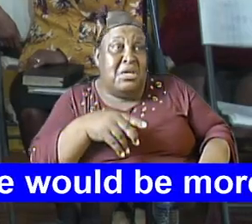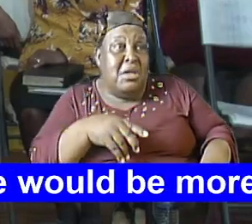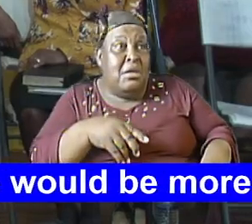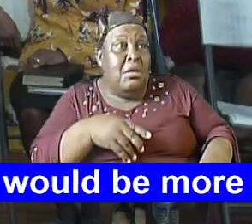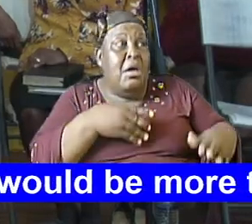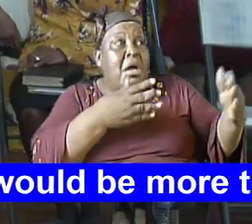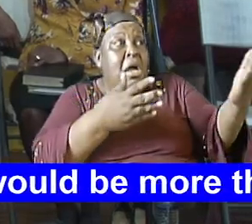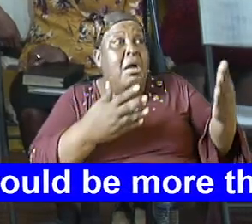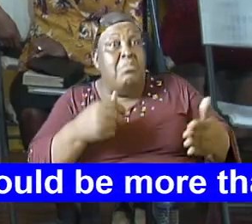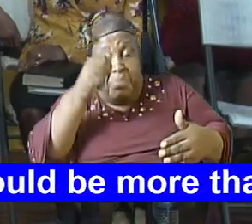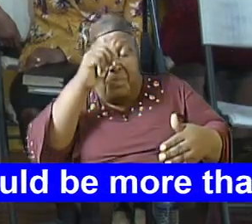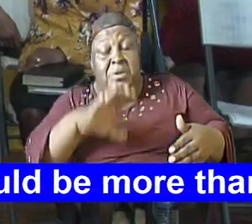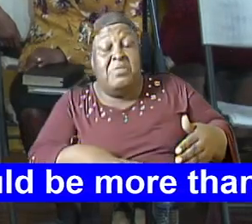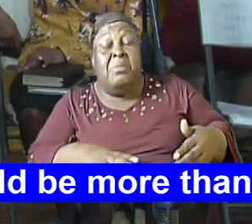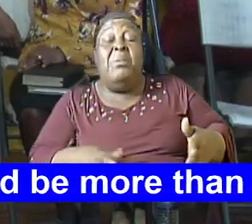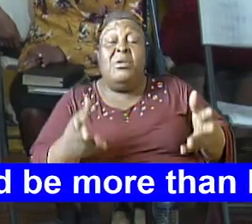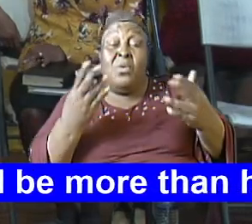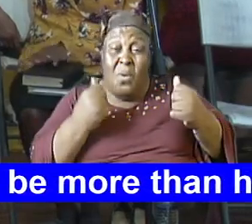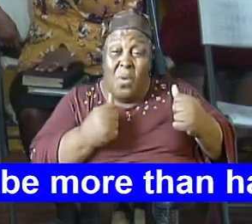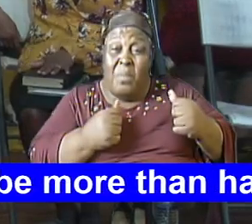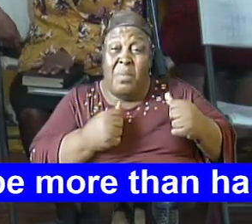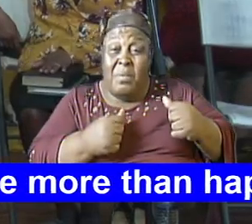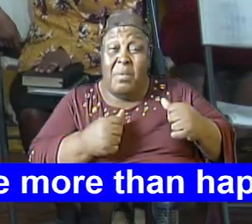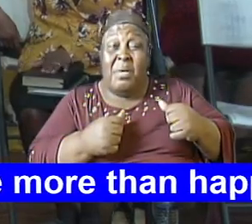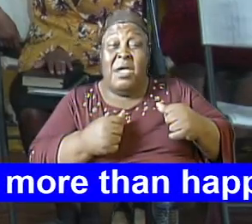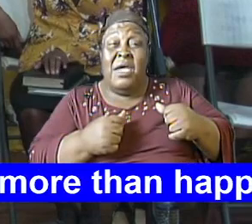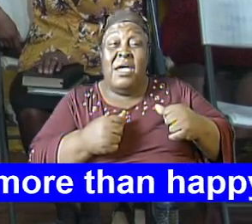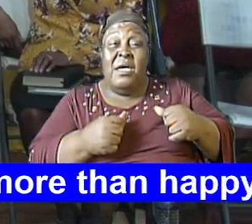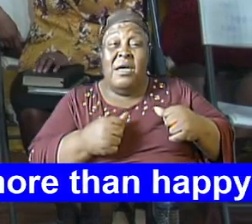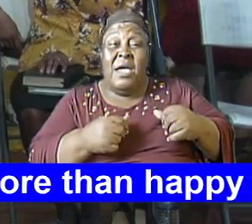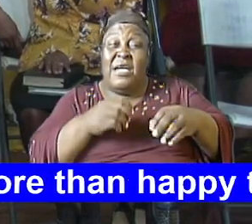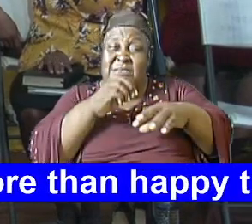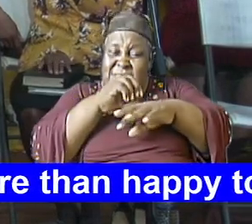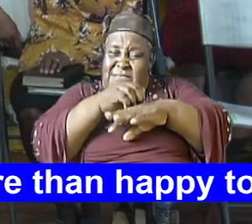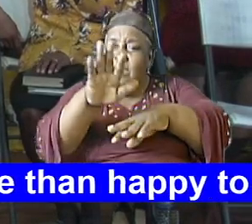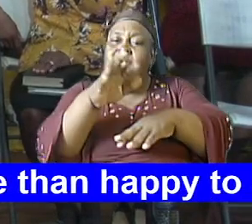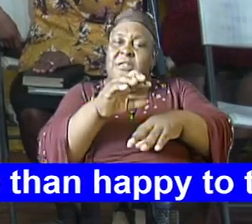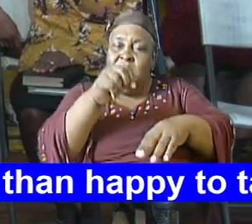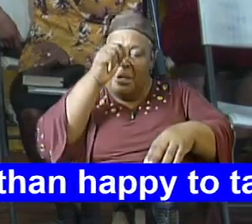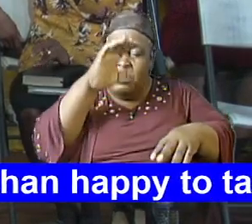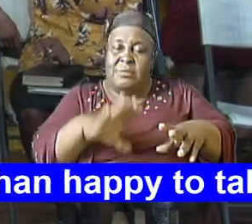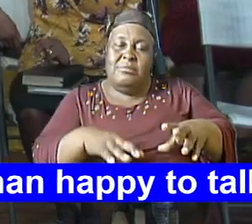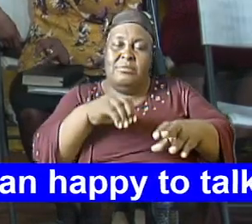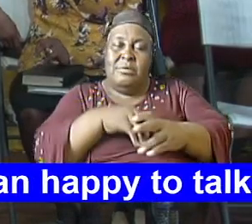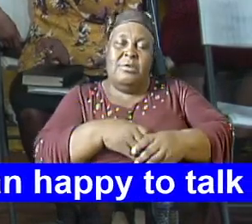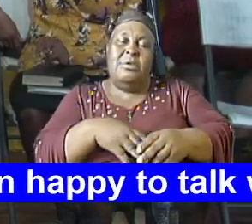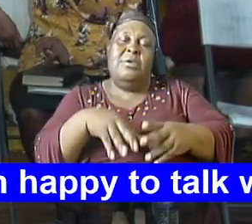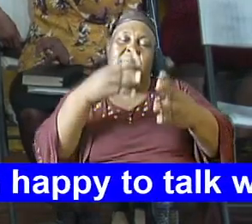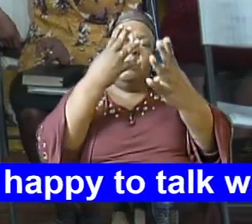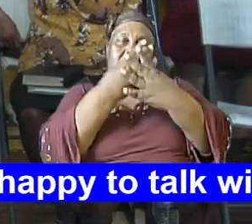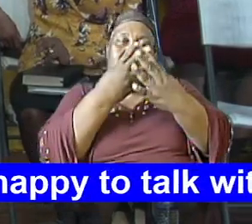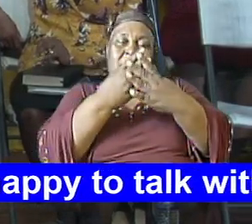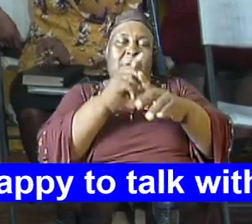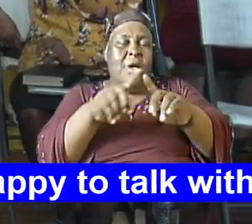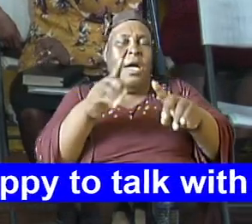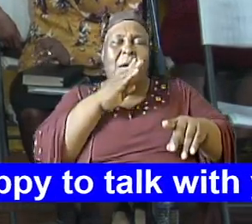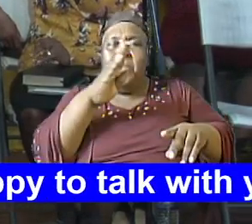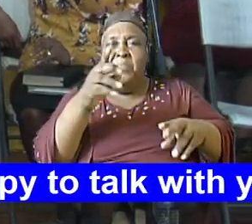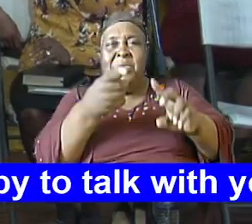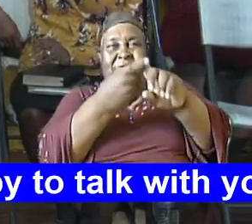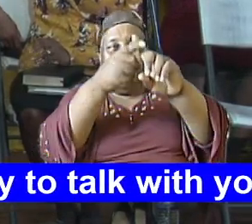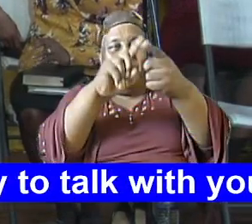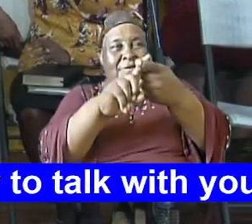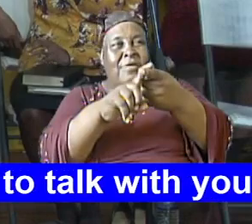he then dealt with him harshly after learning that. We cannot be a friend of the world.